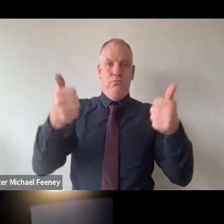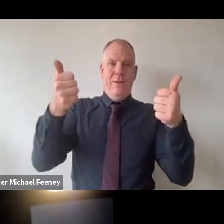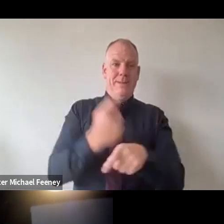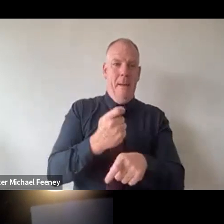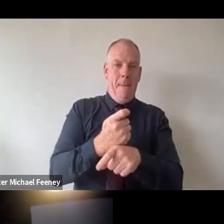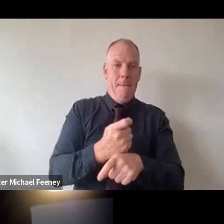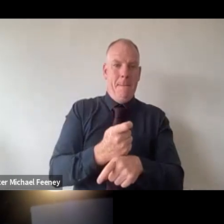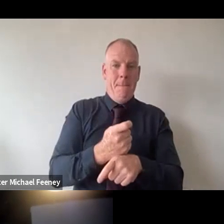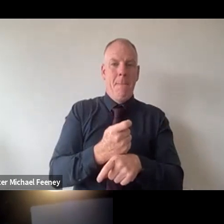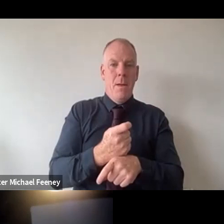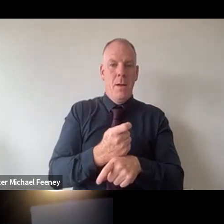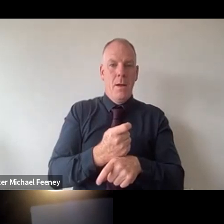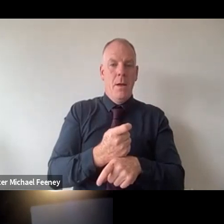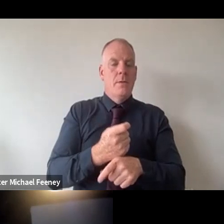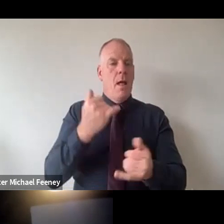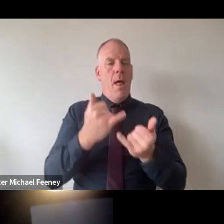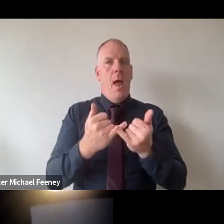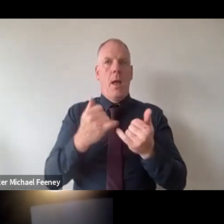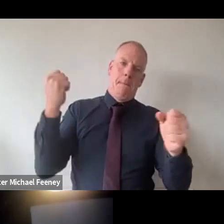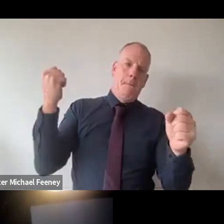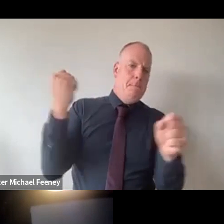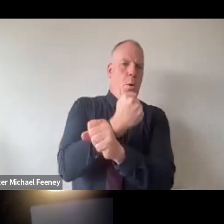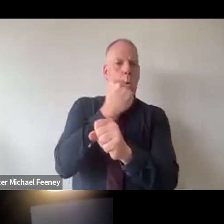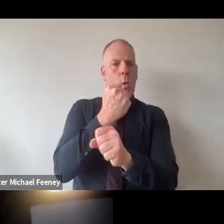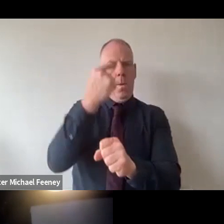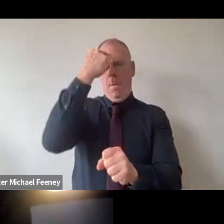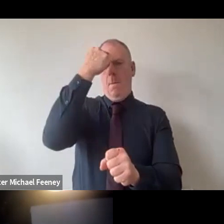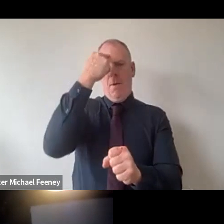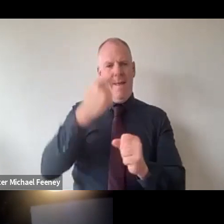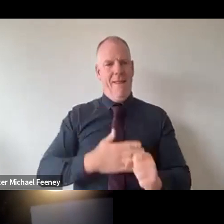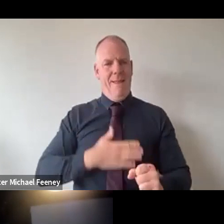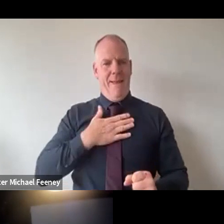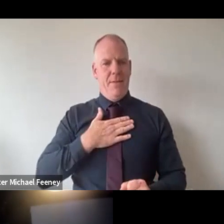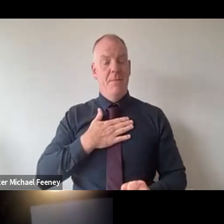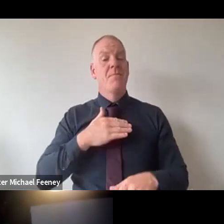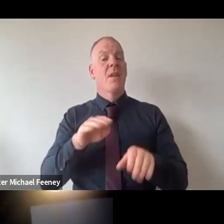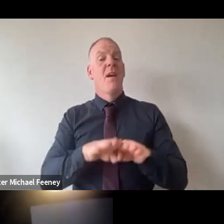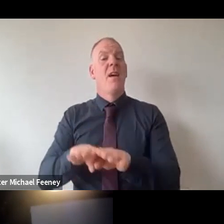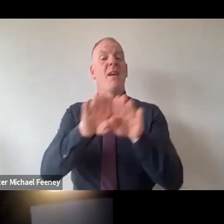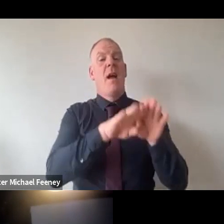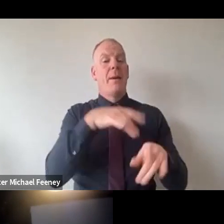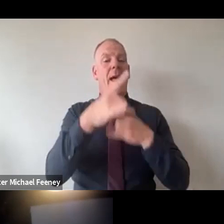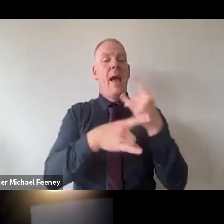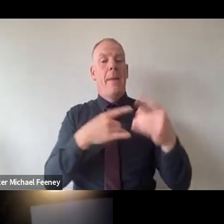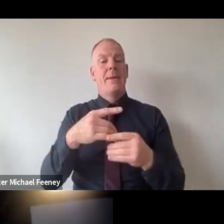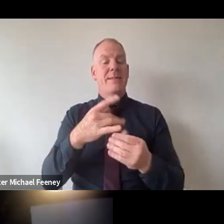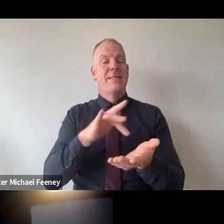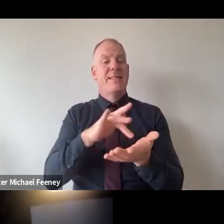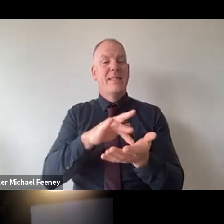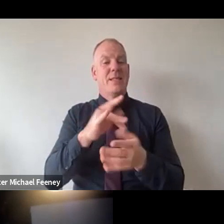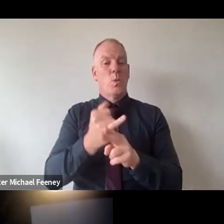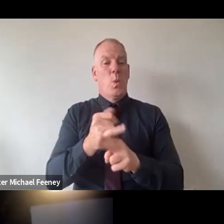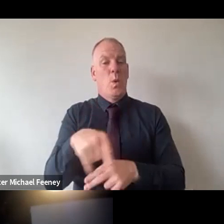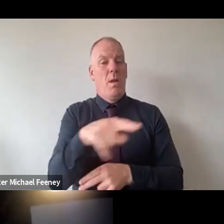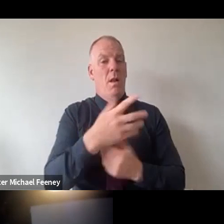that essentially it's a milestone in people's lives. Well, a common thing that happens in the inner city with graduations